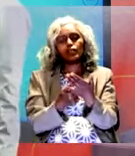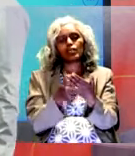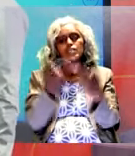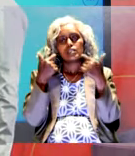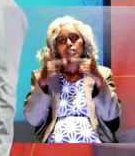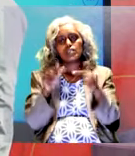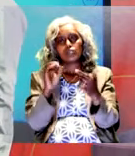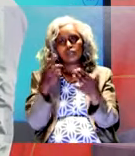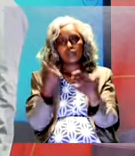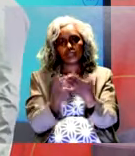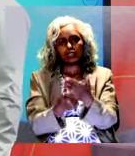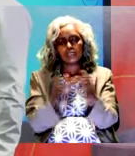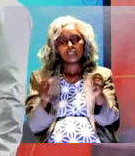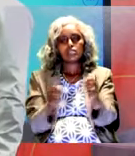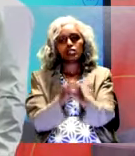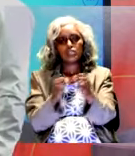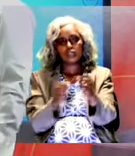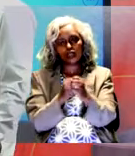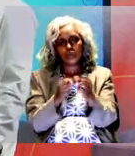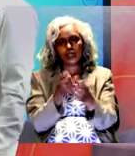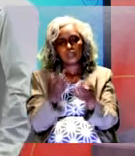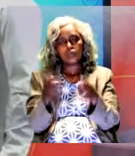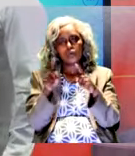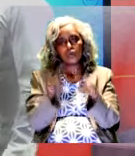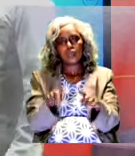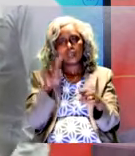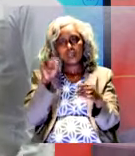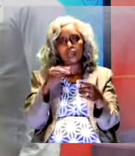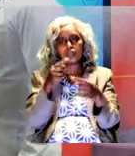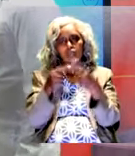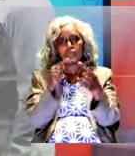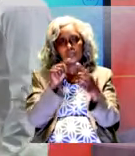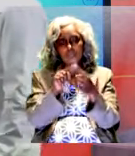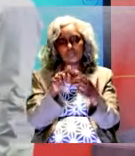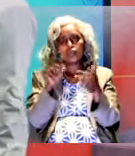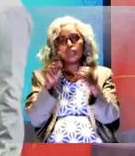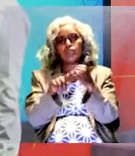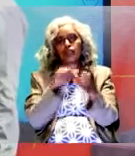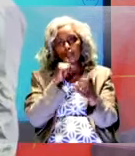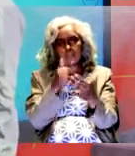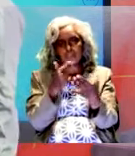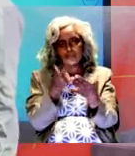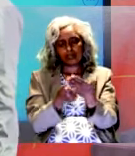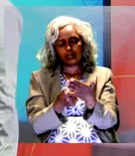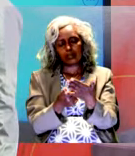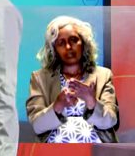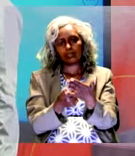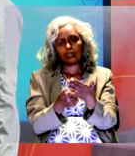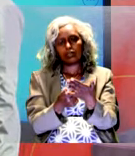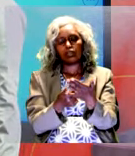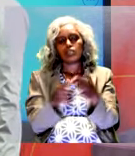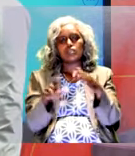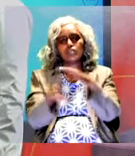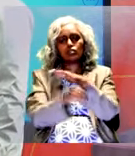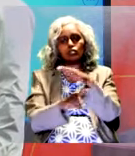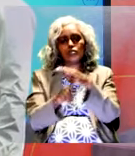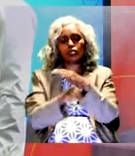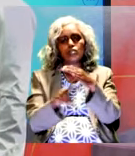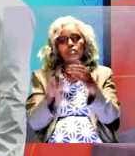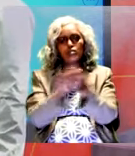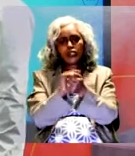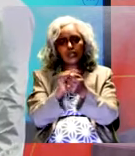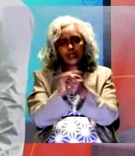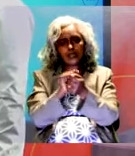the limit of this sequence when n goes to infinity is the denominator becomes bigger,